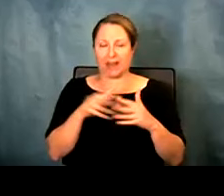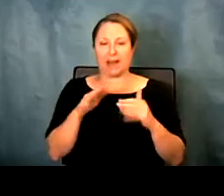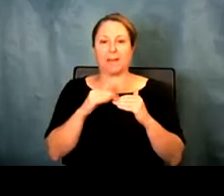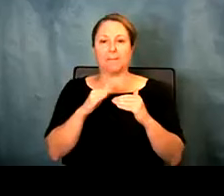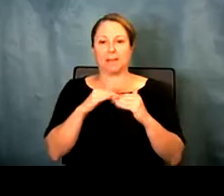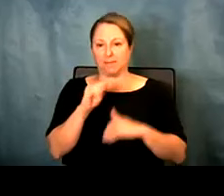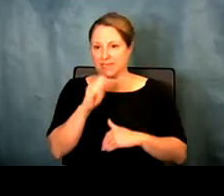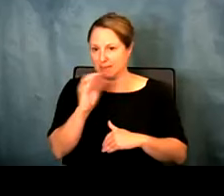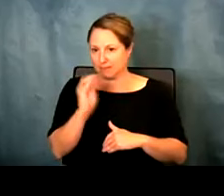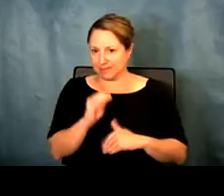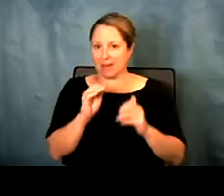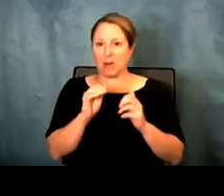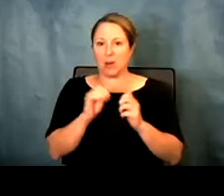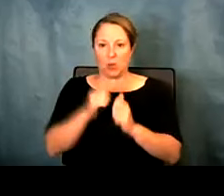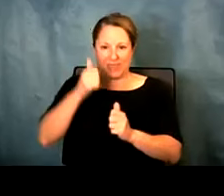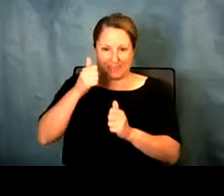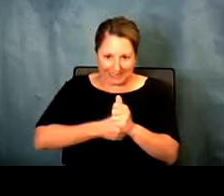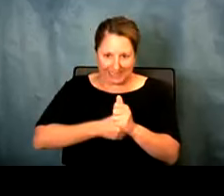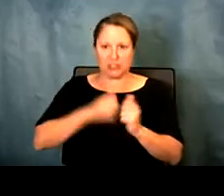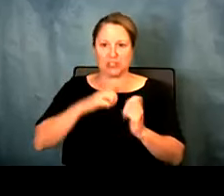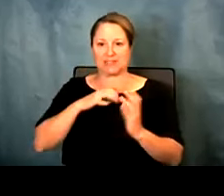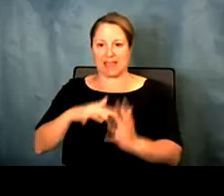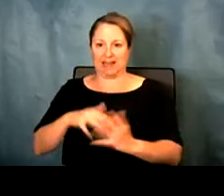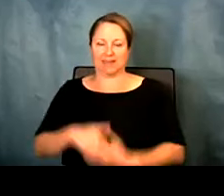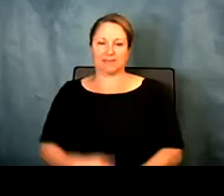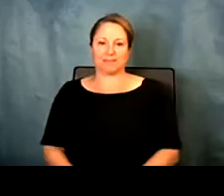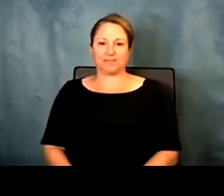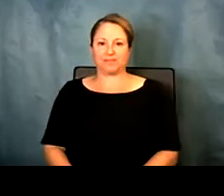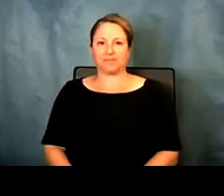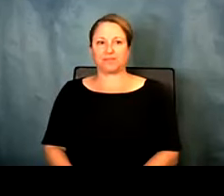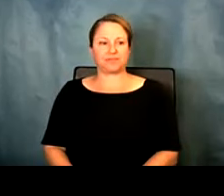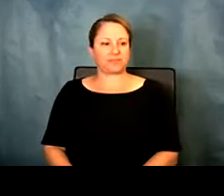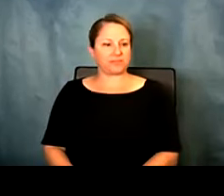participation in all of the studies. Next slide.